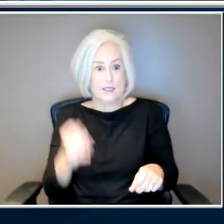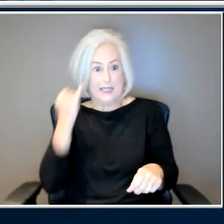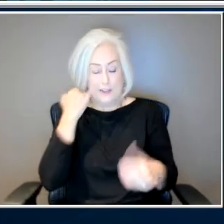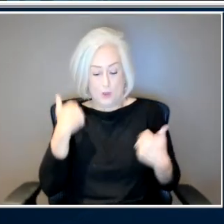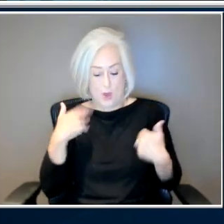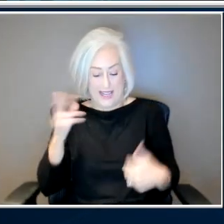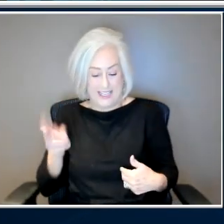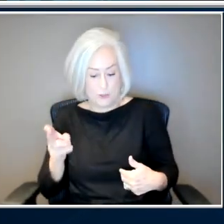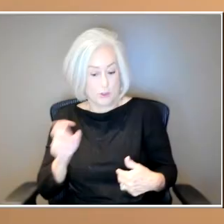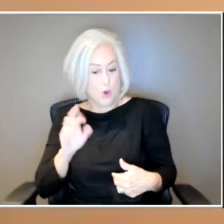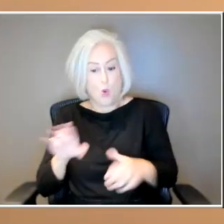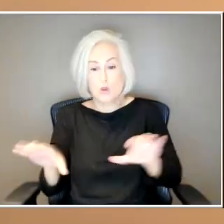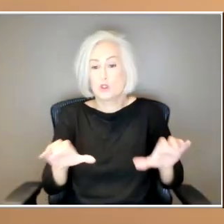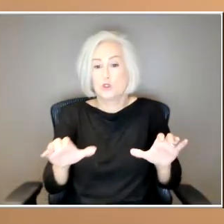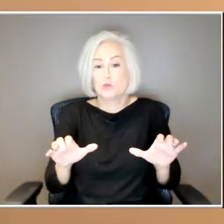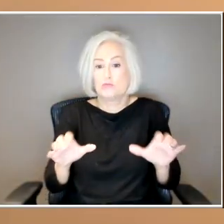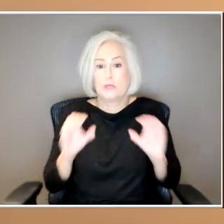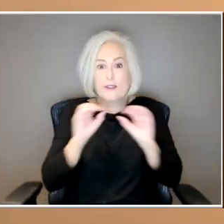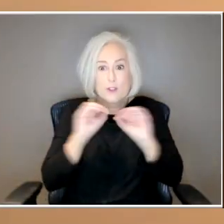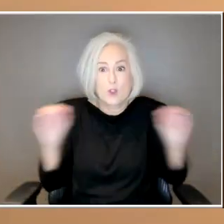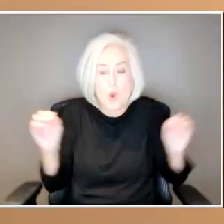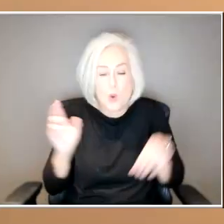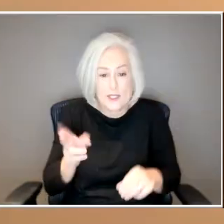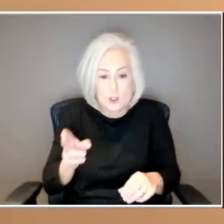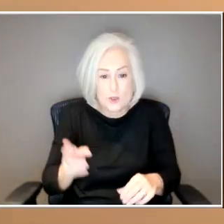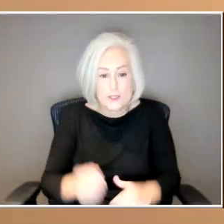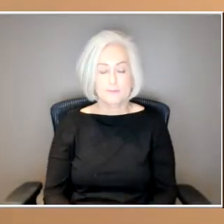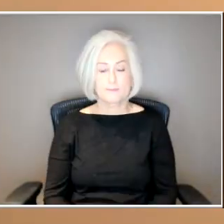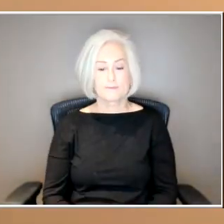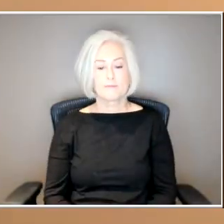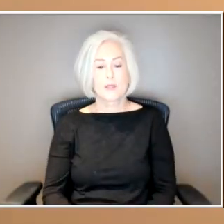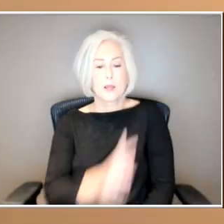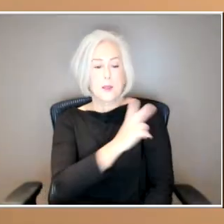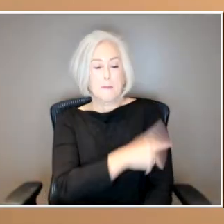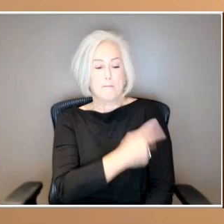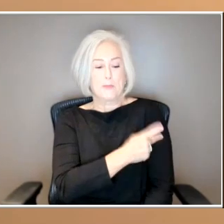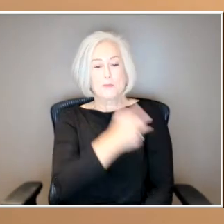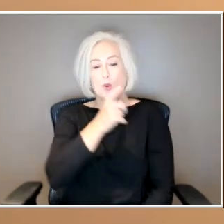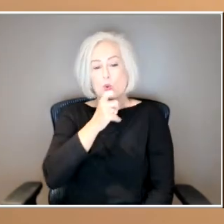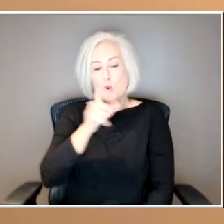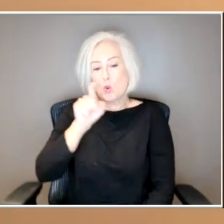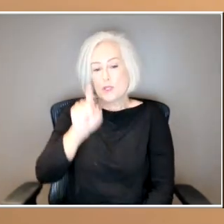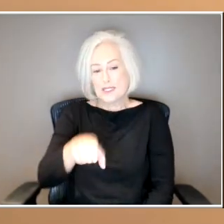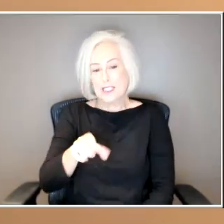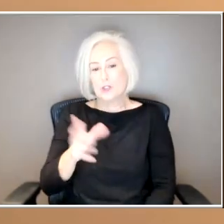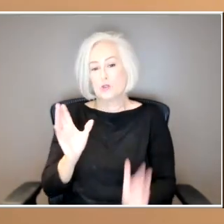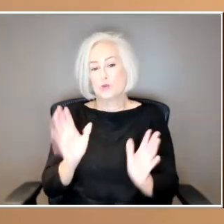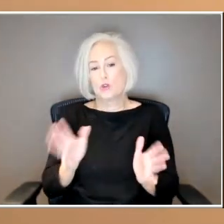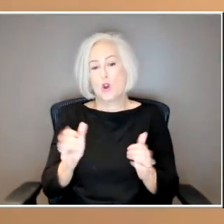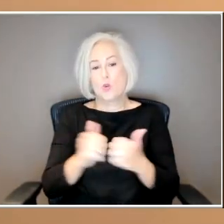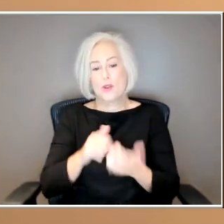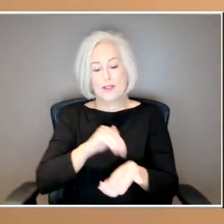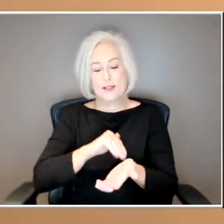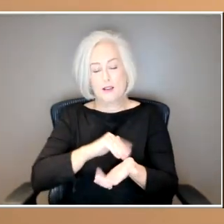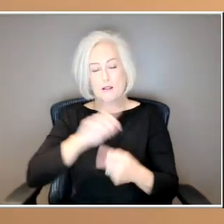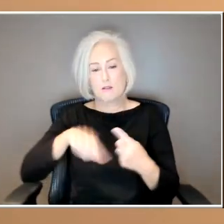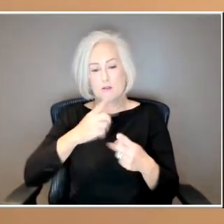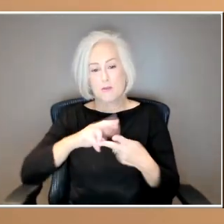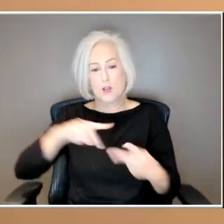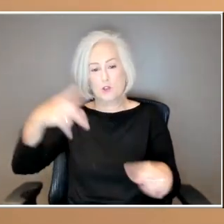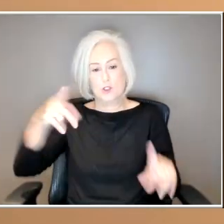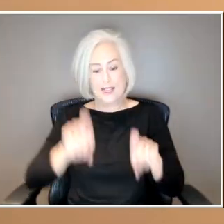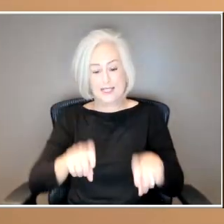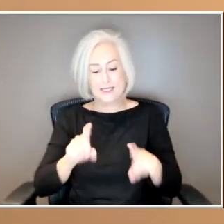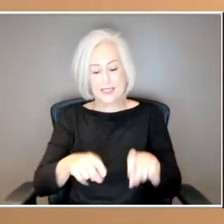sure? Yeah, great question. So patients who really need to speak to their doctors about genetic testing, if you